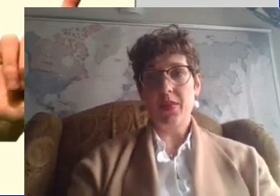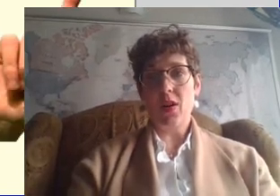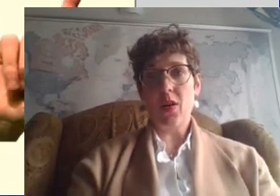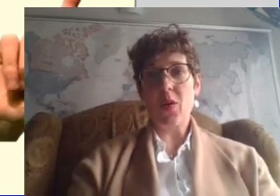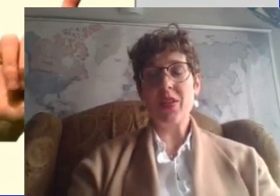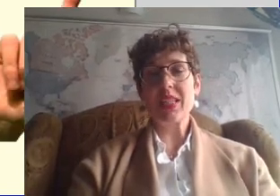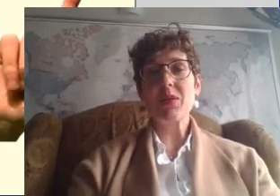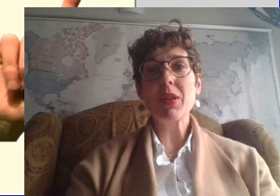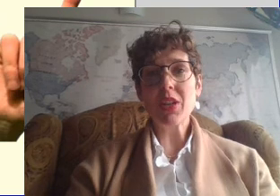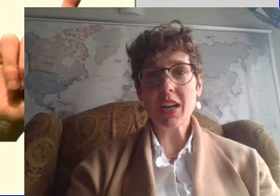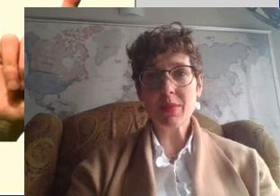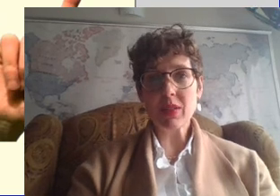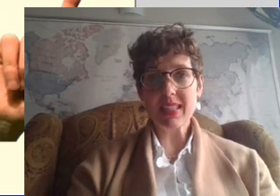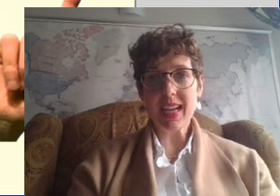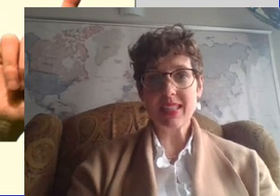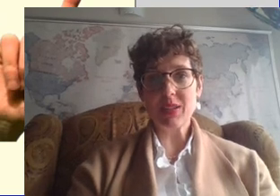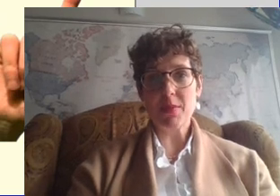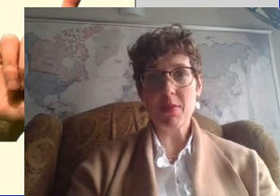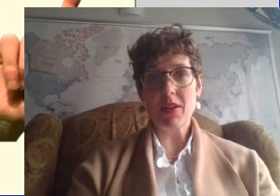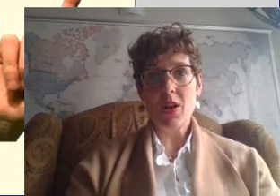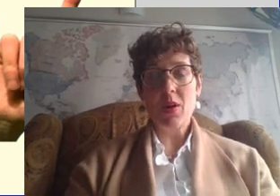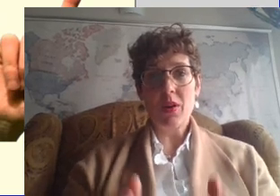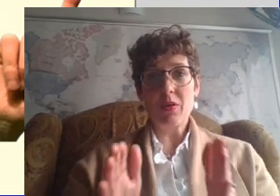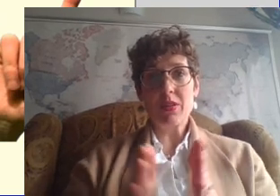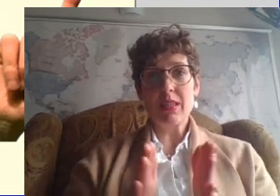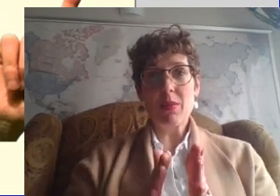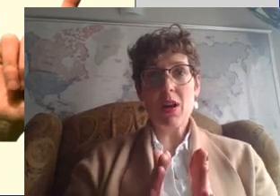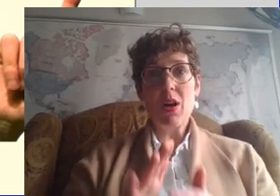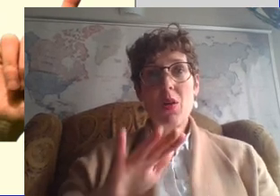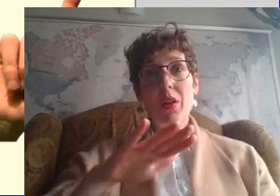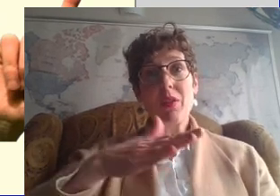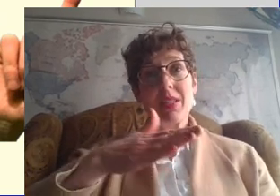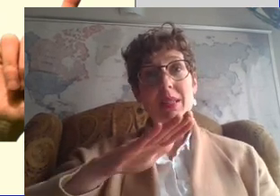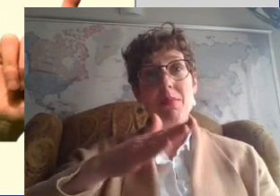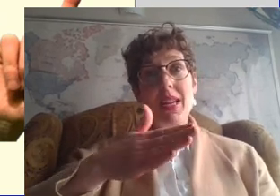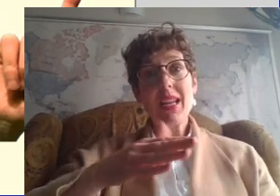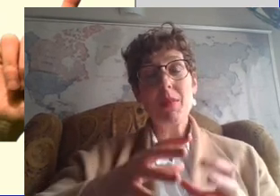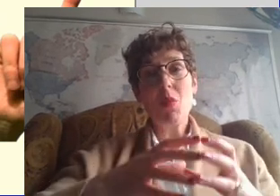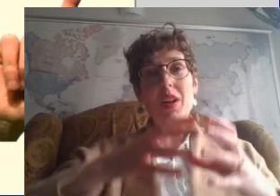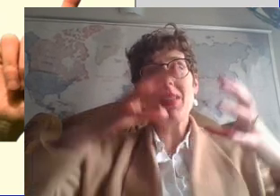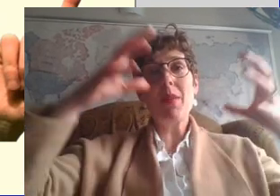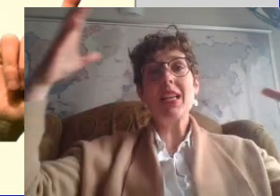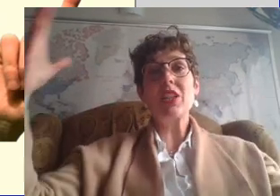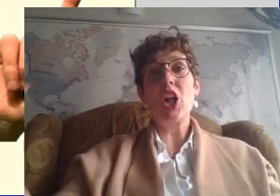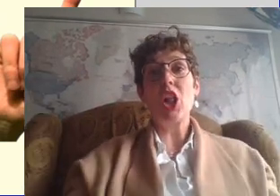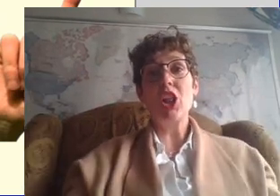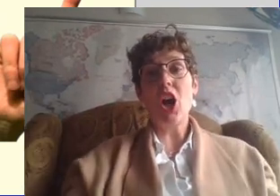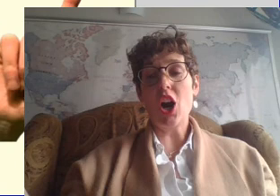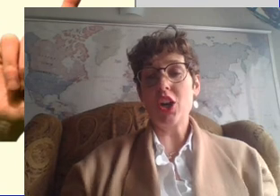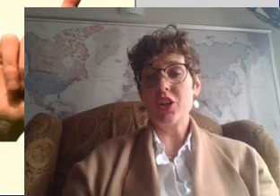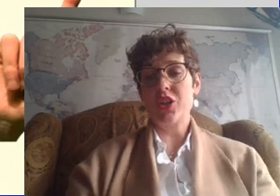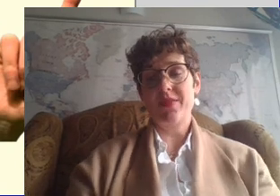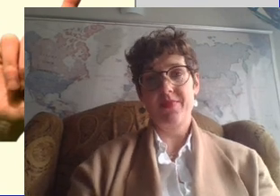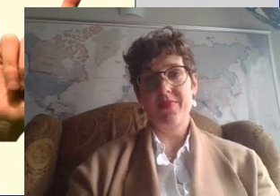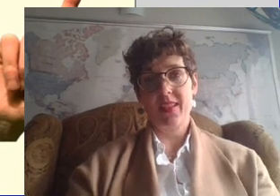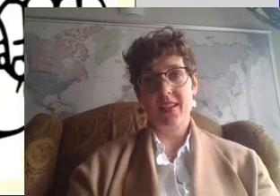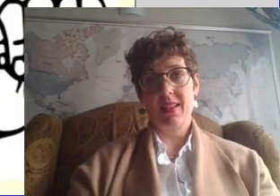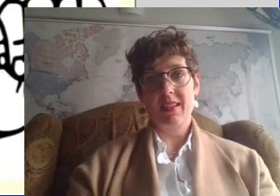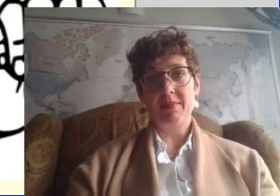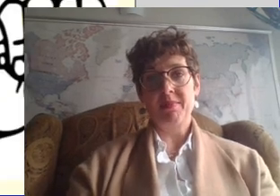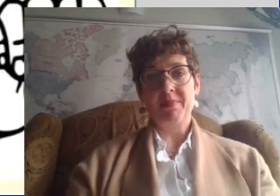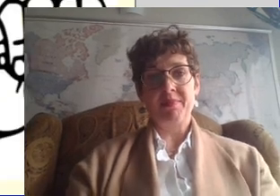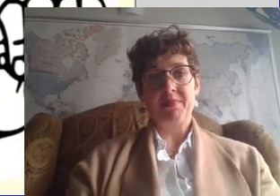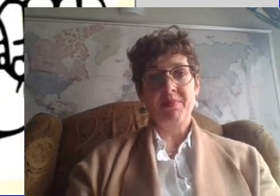one. Oh, this is when we talked about sizes, remember? One of those is small, one of those is medium, and one of them is large.